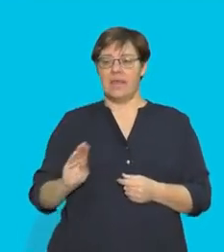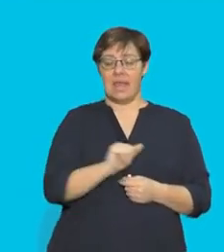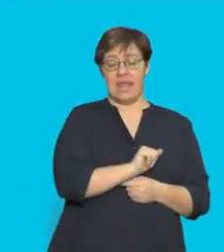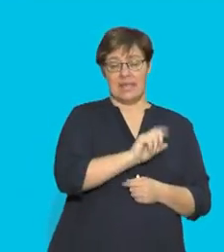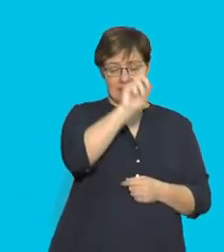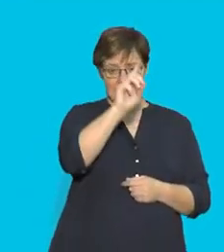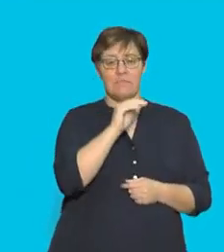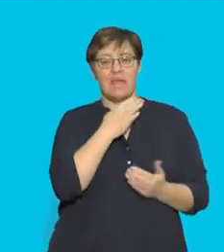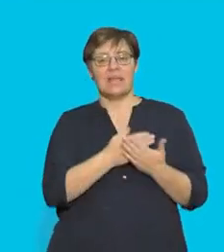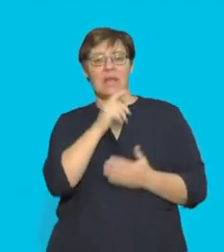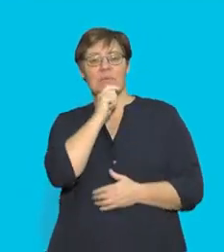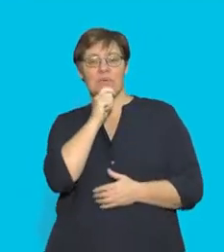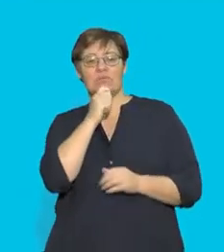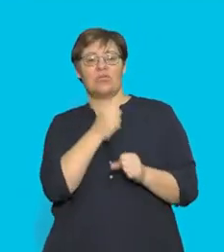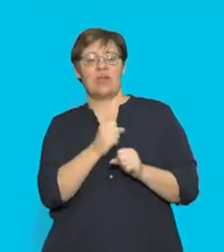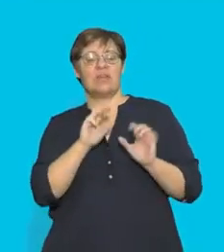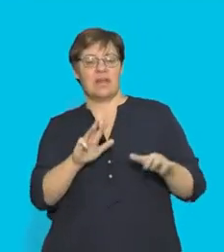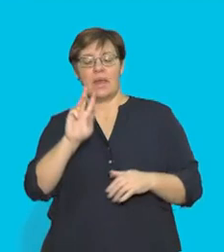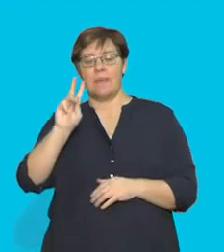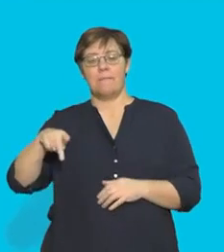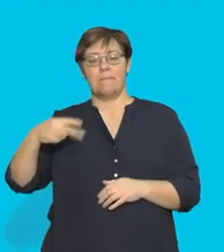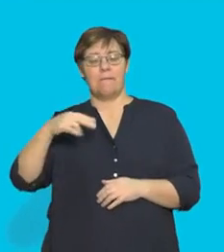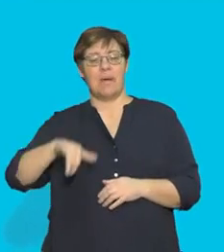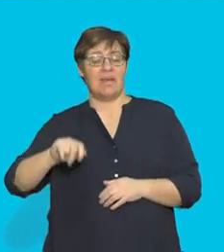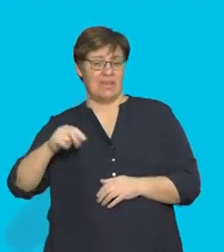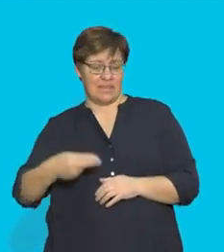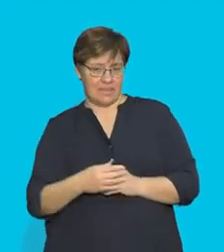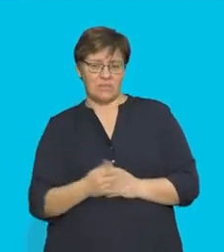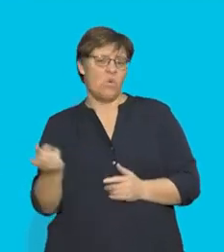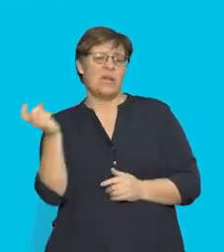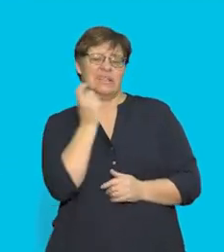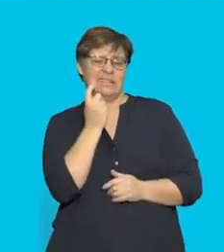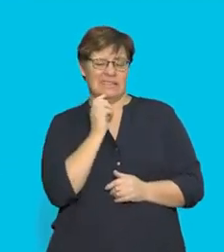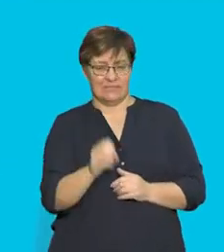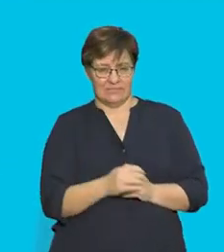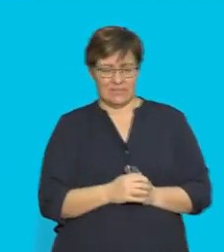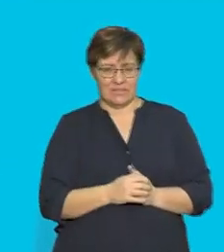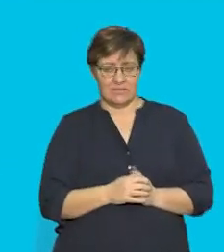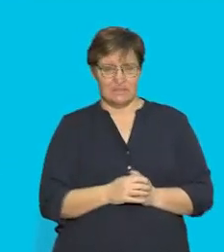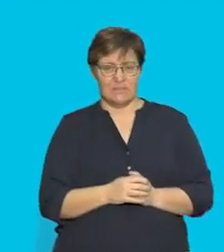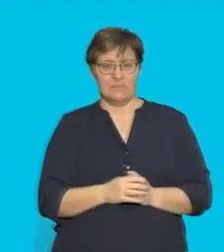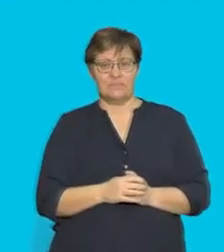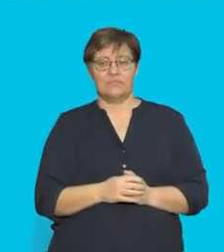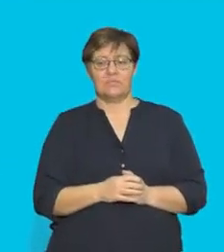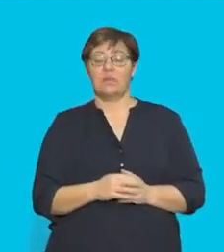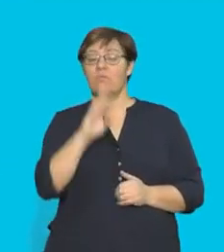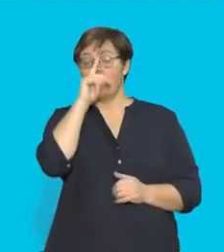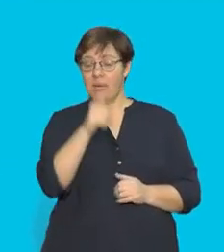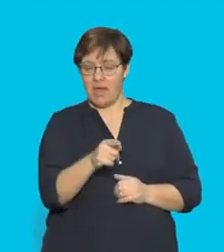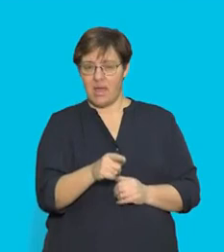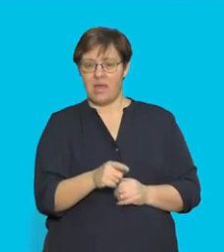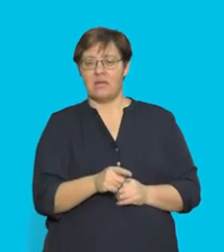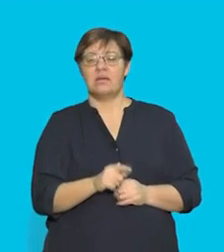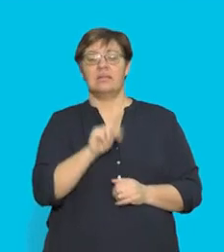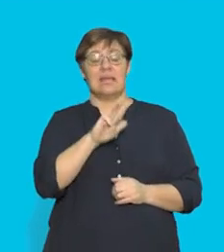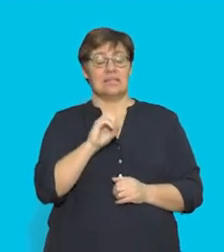then use grade 9 theorem of Pythagoras to solve it. So it becomes pretty simple from here on. And remember, here's our